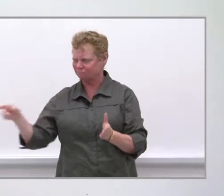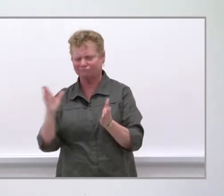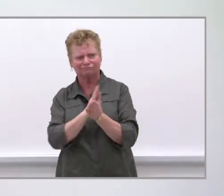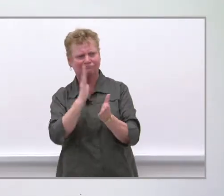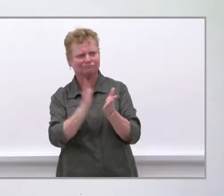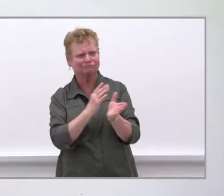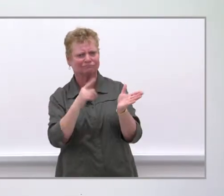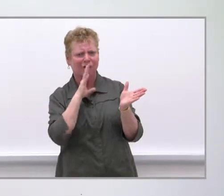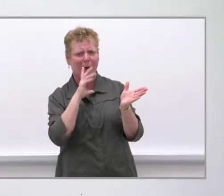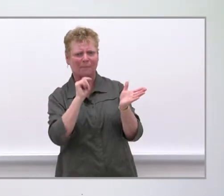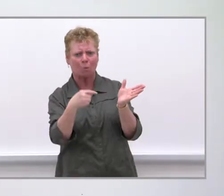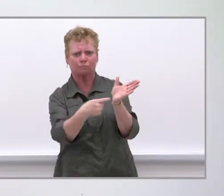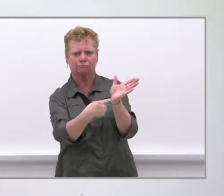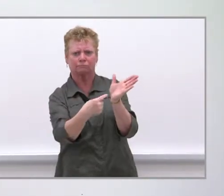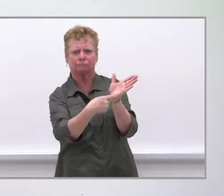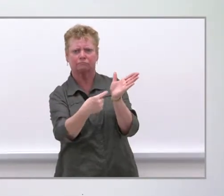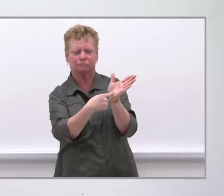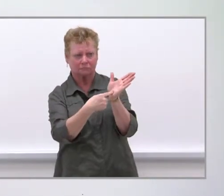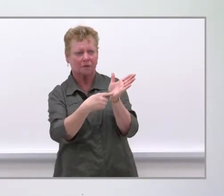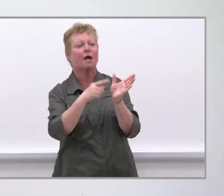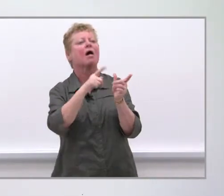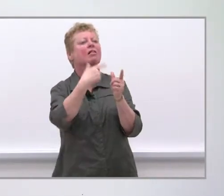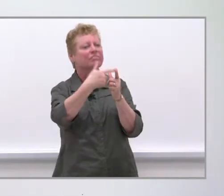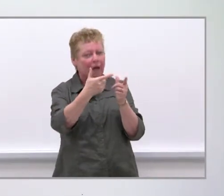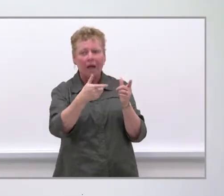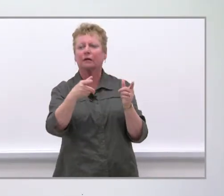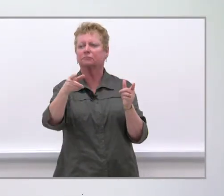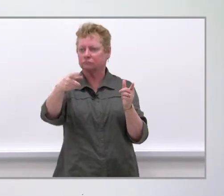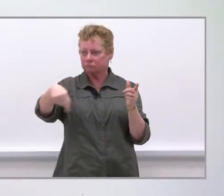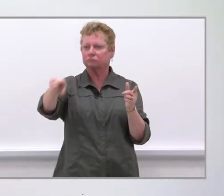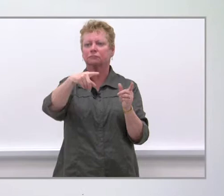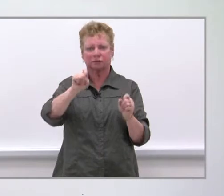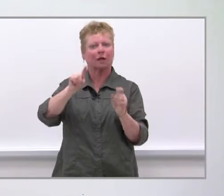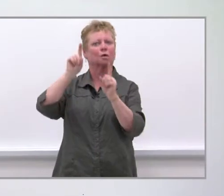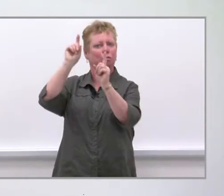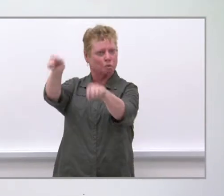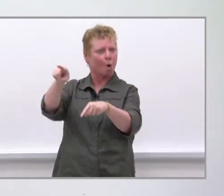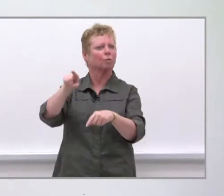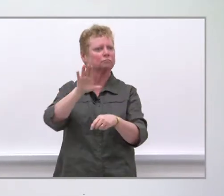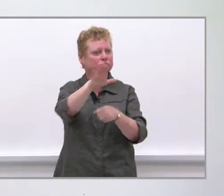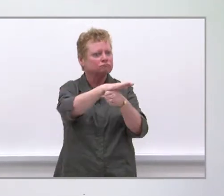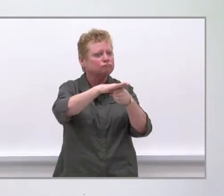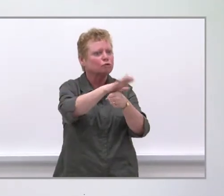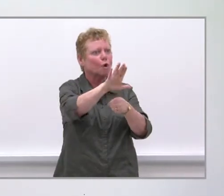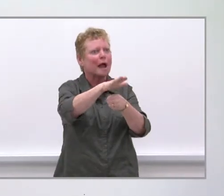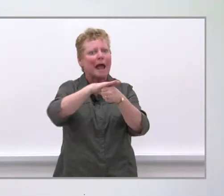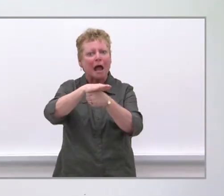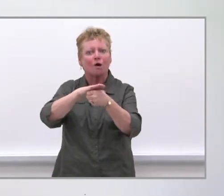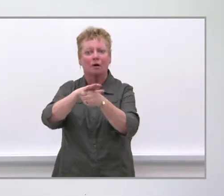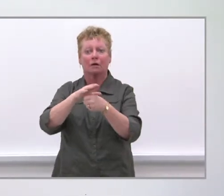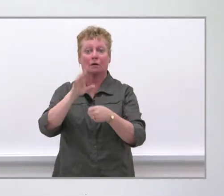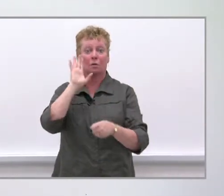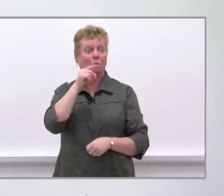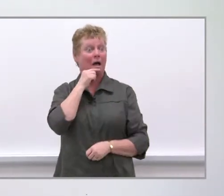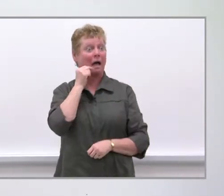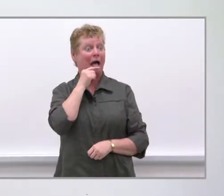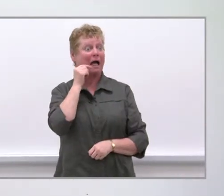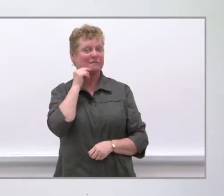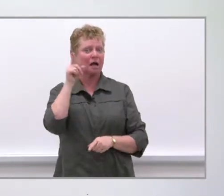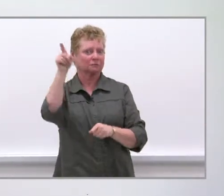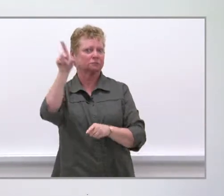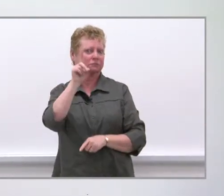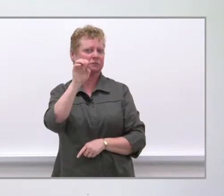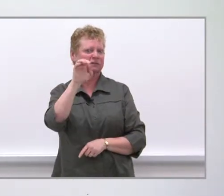document, and then you can go to the sessions in your area. And the one here in Halifax is December